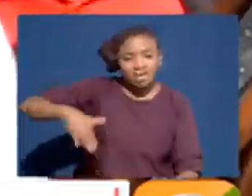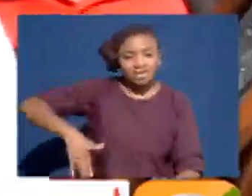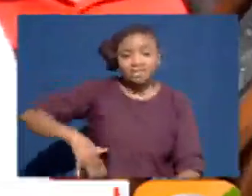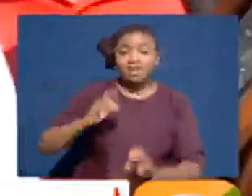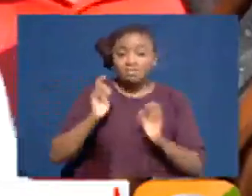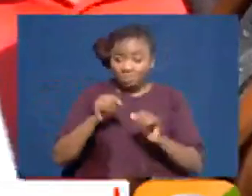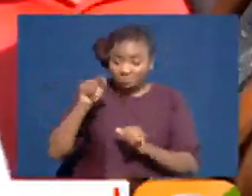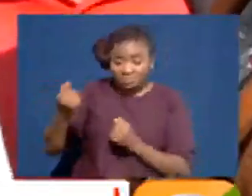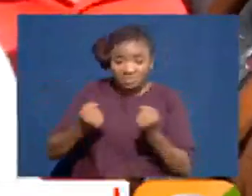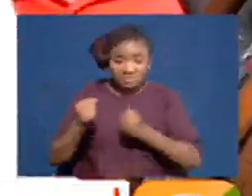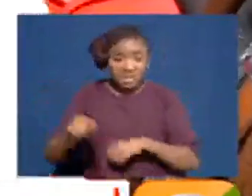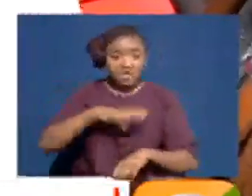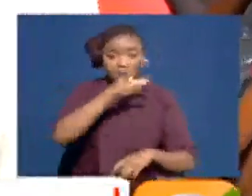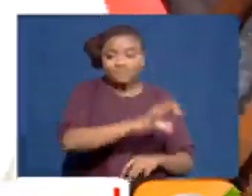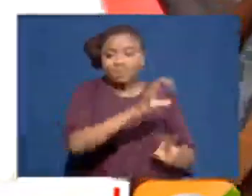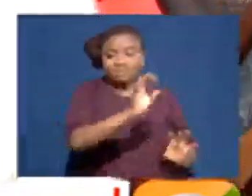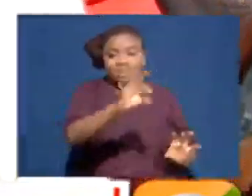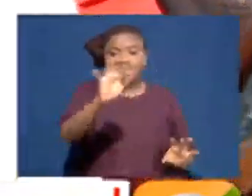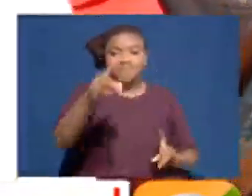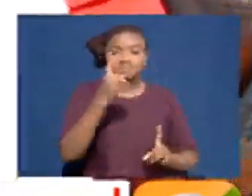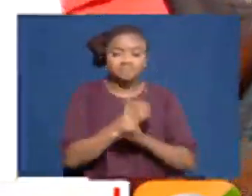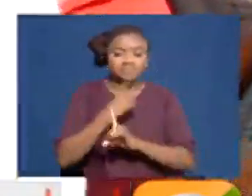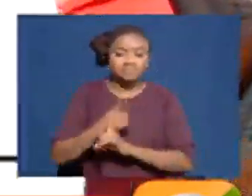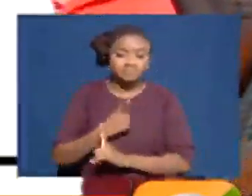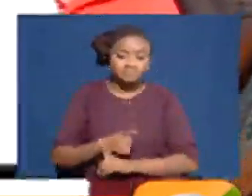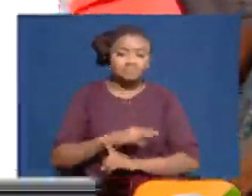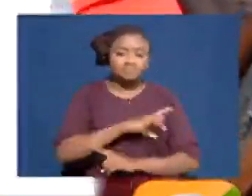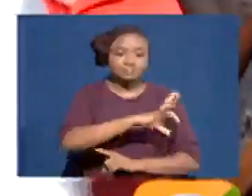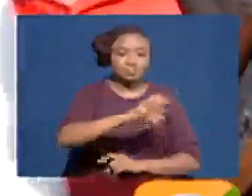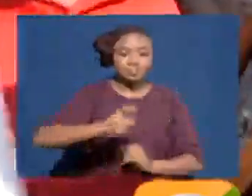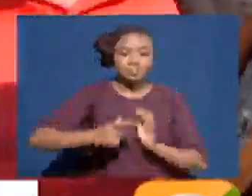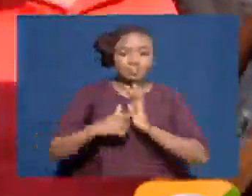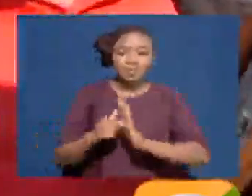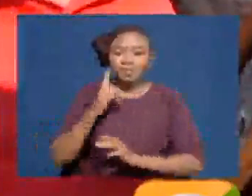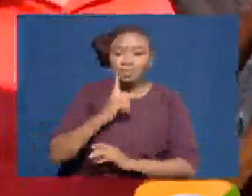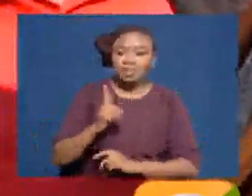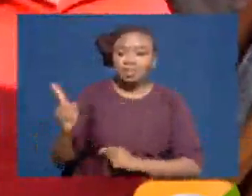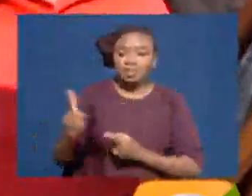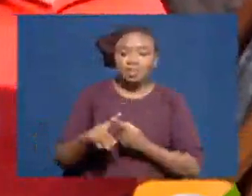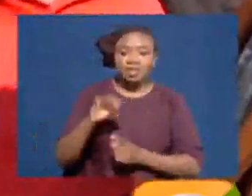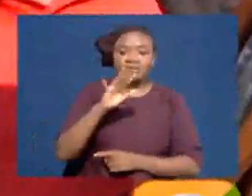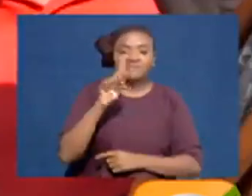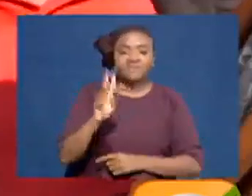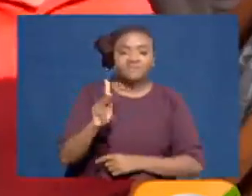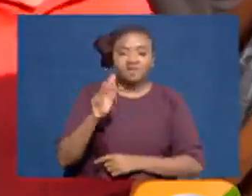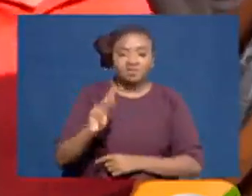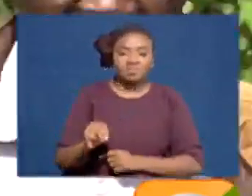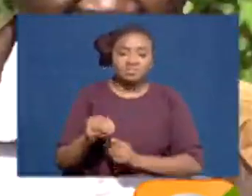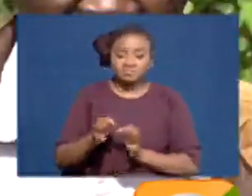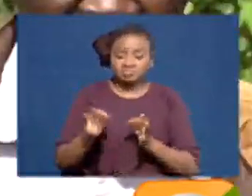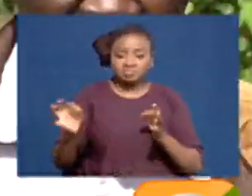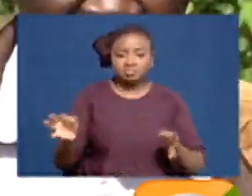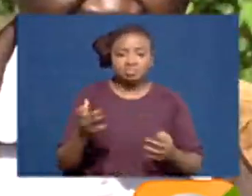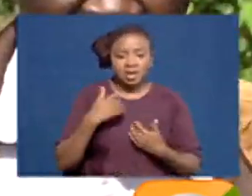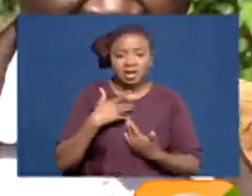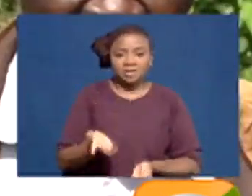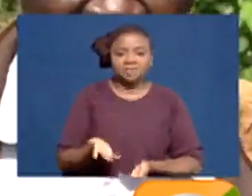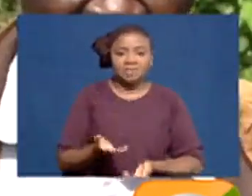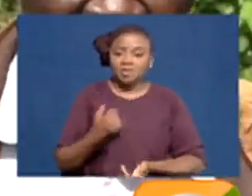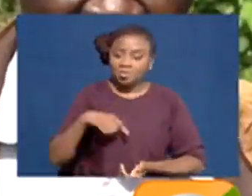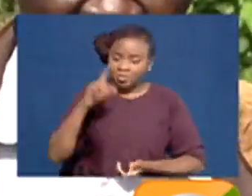county. Kama hapa Ekerenyo, just like 5 kilometers away, tuko na a sub county headquarter. We have to pull